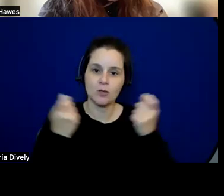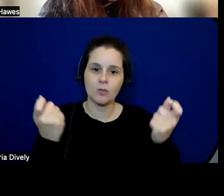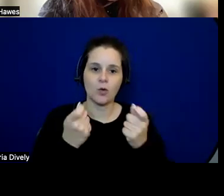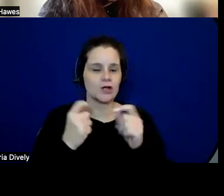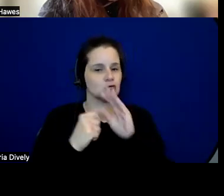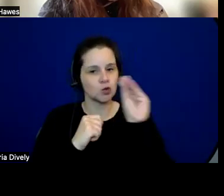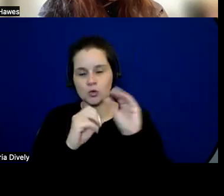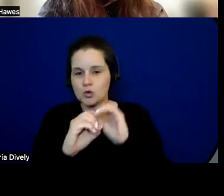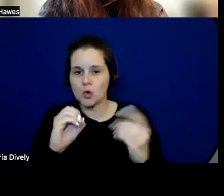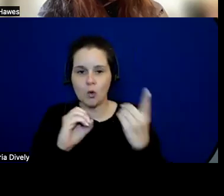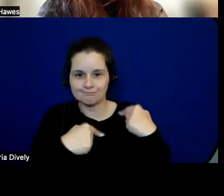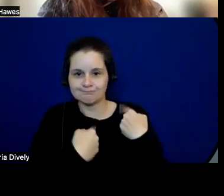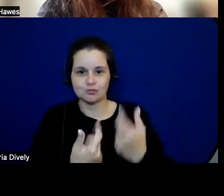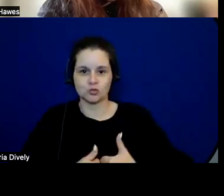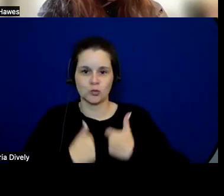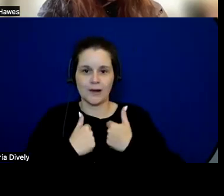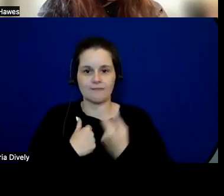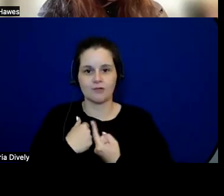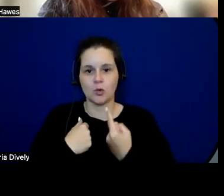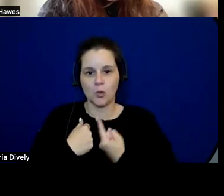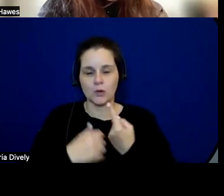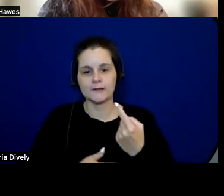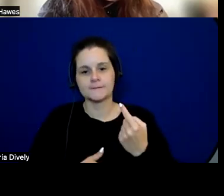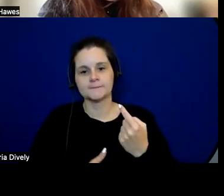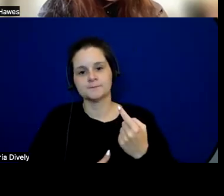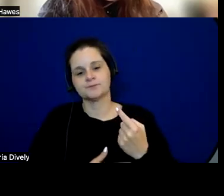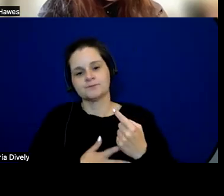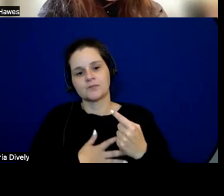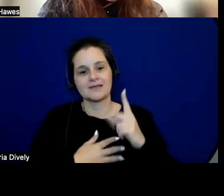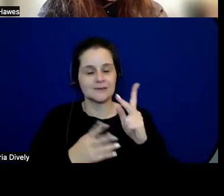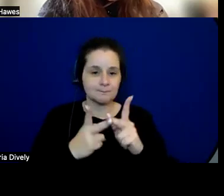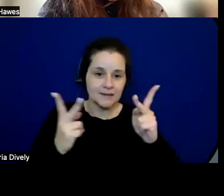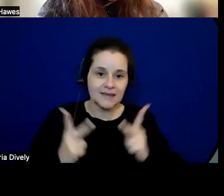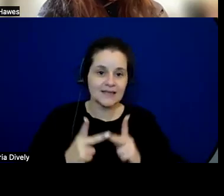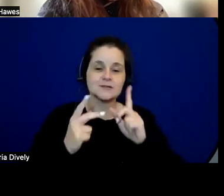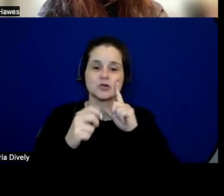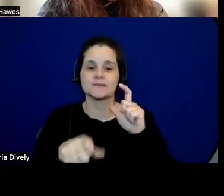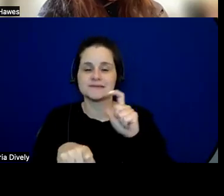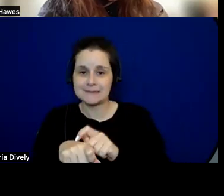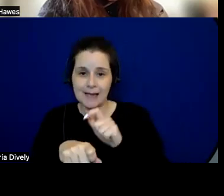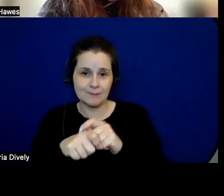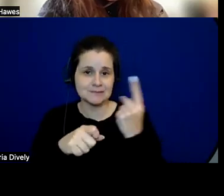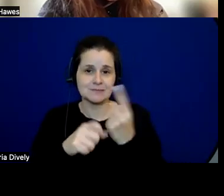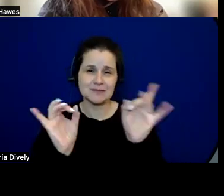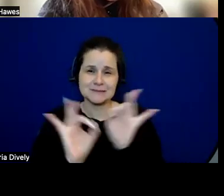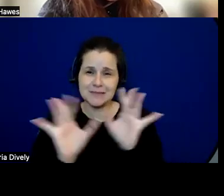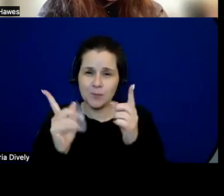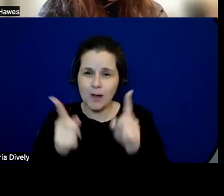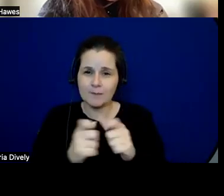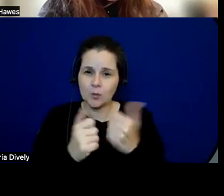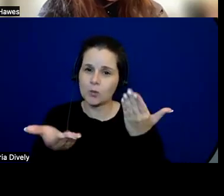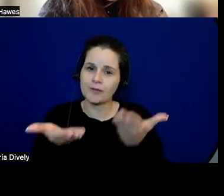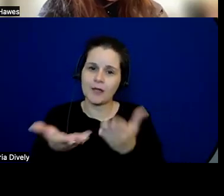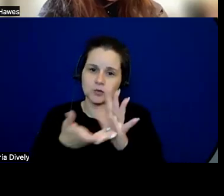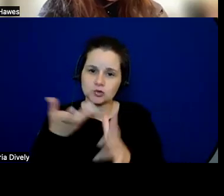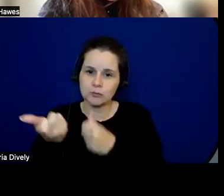through life alone. And in the place that there's a time of when something terrible happened, is that we were there to support